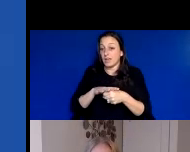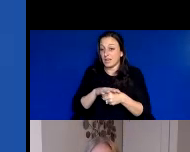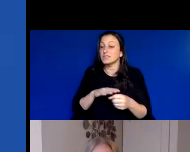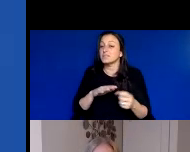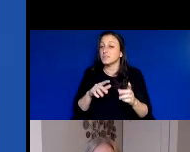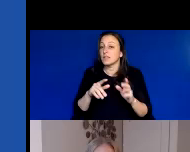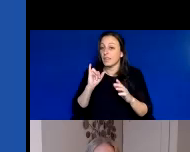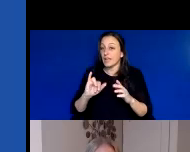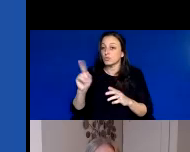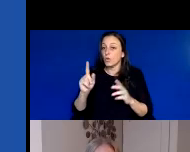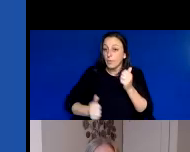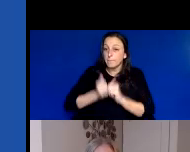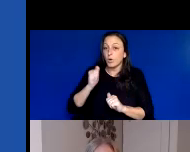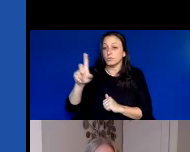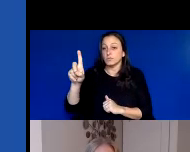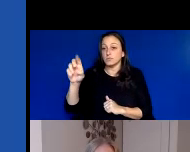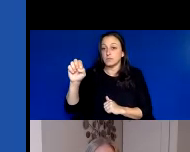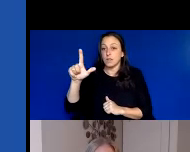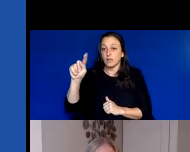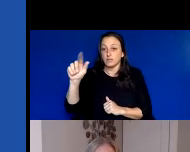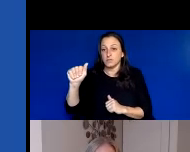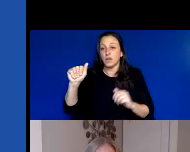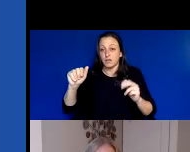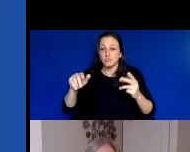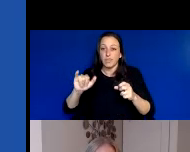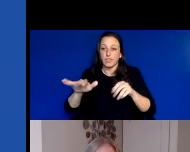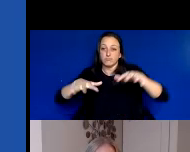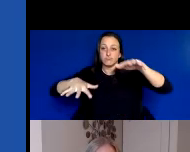of Delta variant is the highest. Next slide.